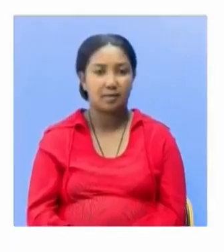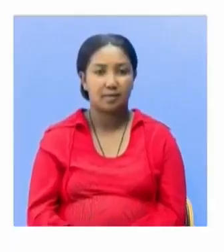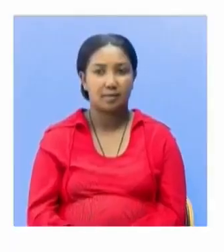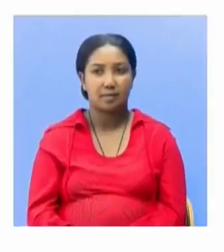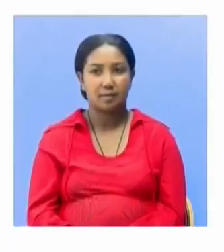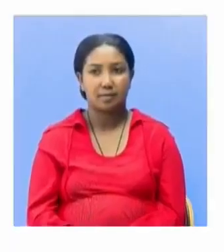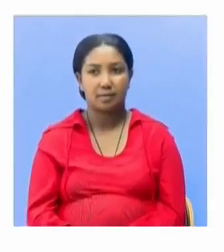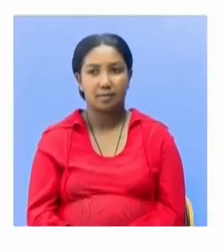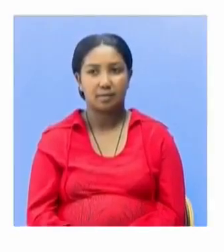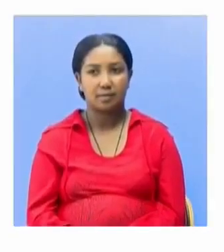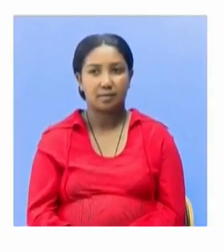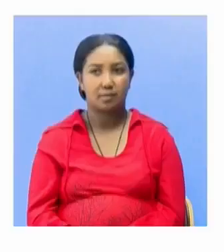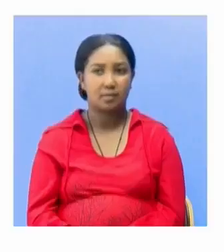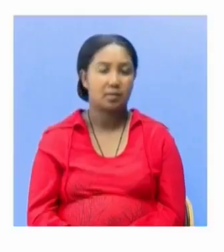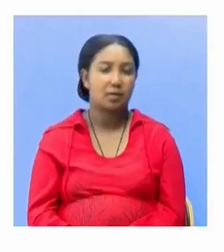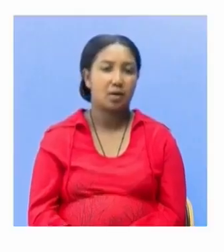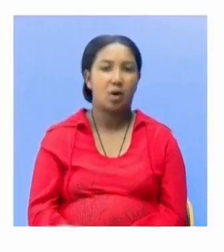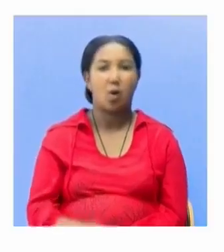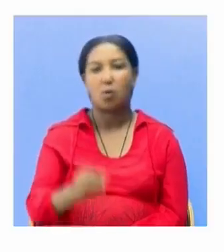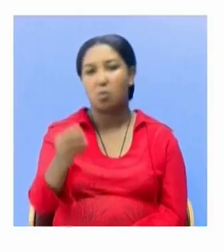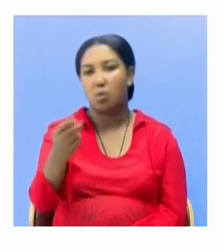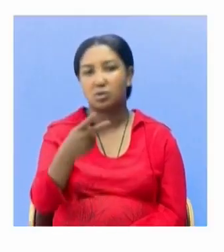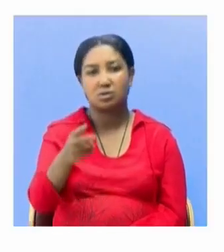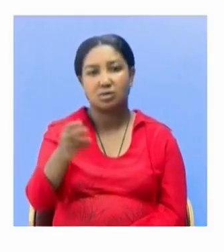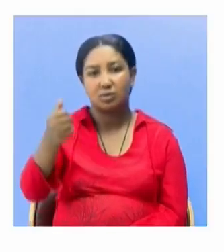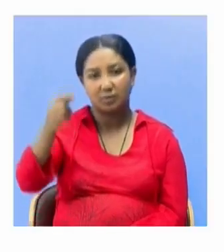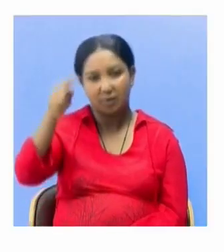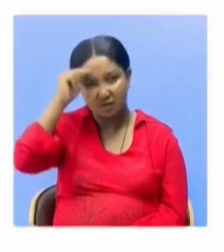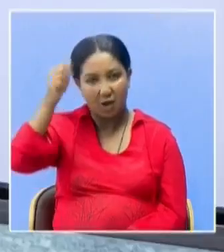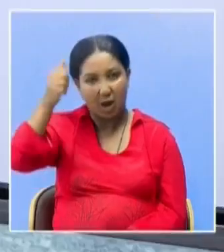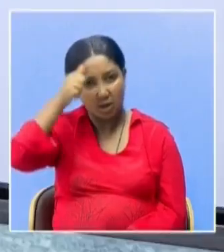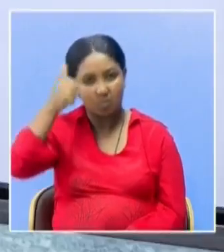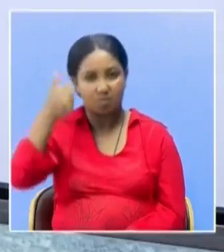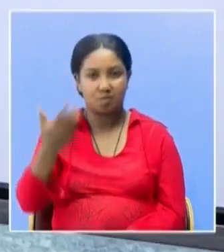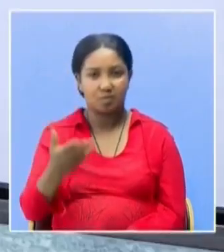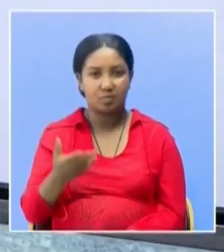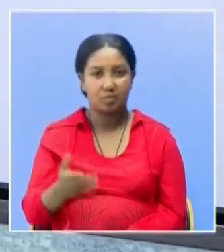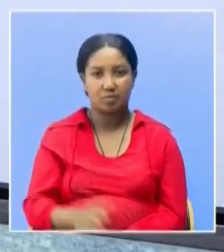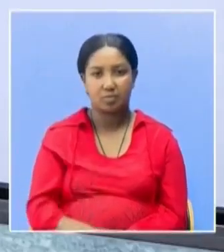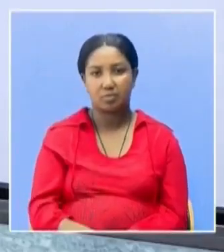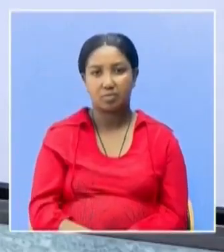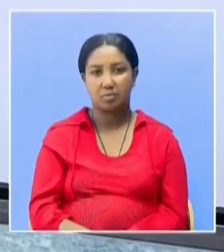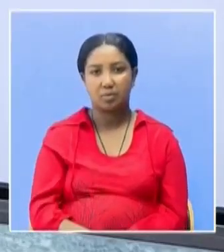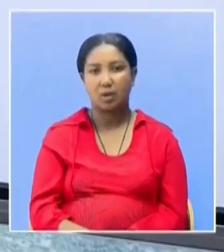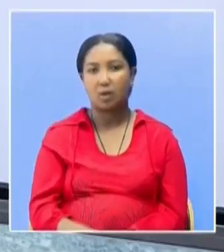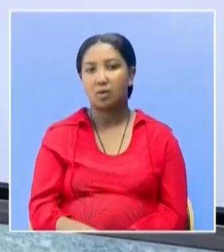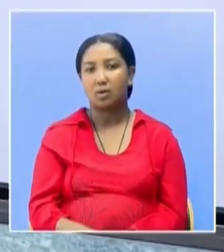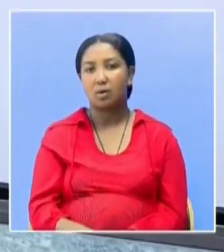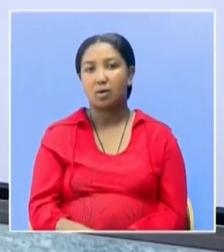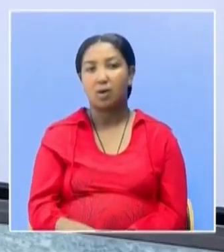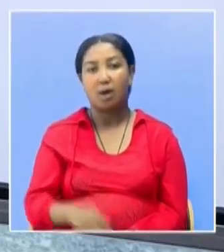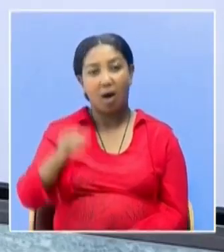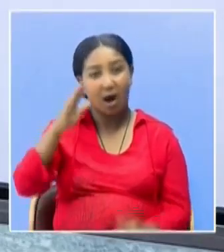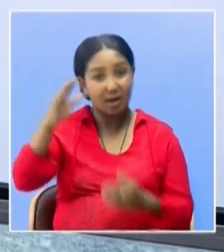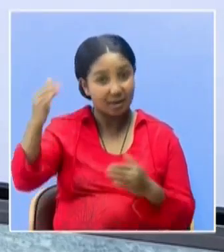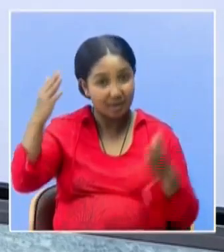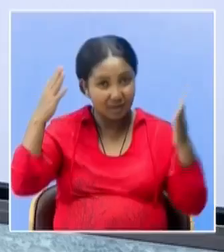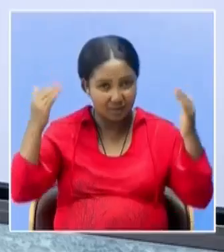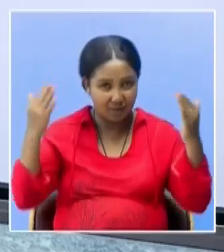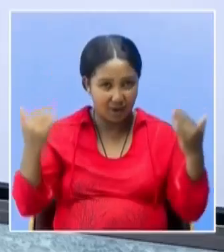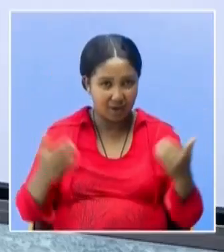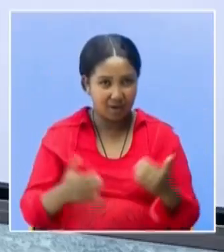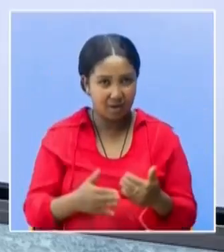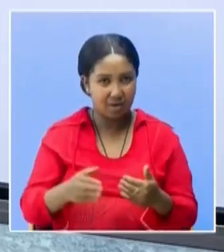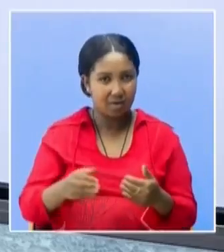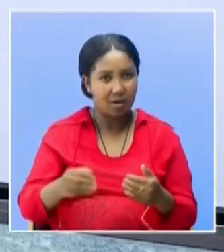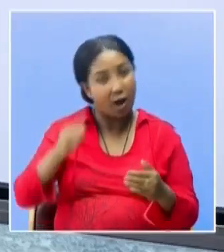is another person. Therefore, you have both the same name. Doesn't matter, right? Don't mean that just writing the same name. Okay? Hi, Tesfaye, right?